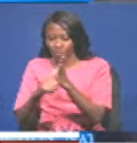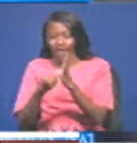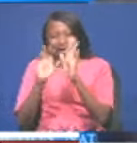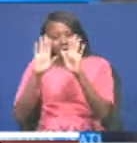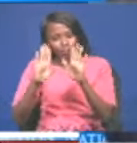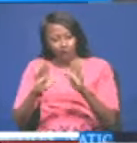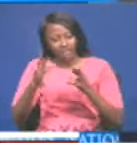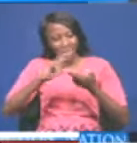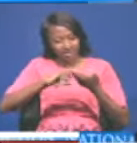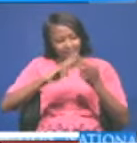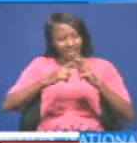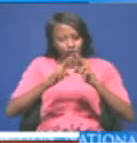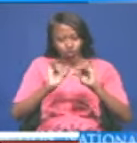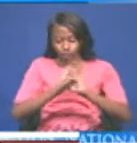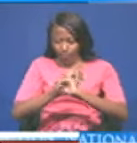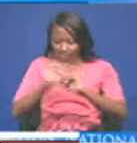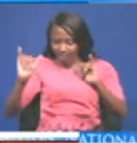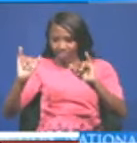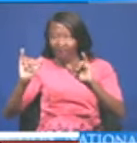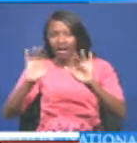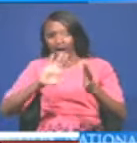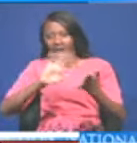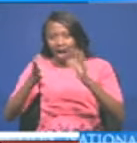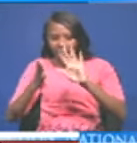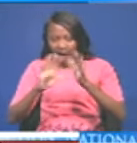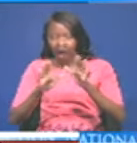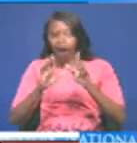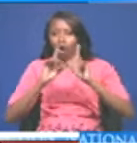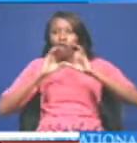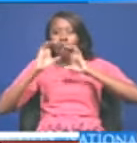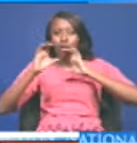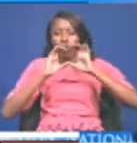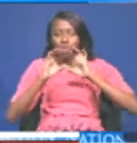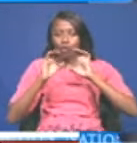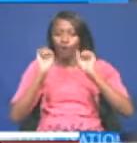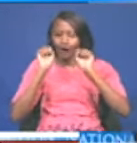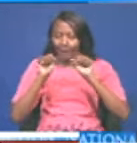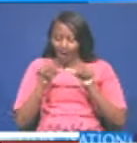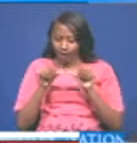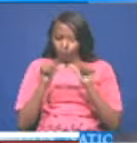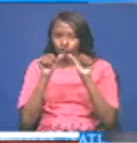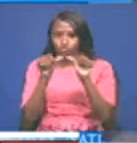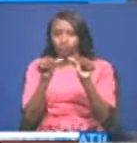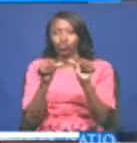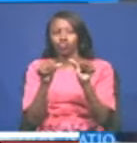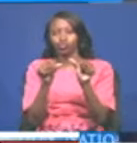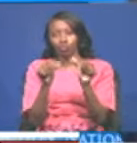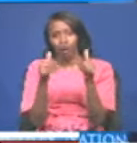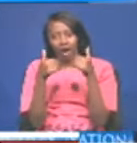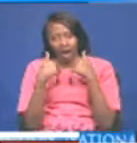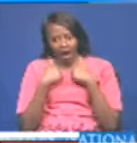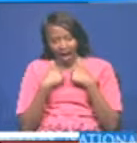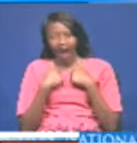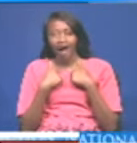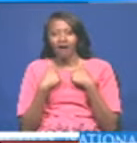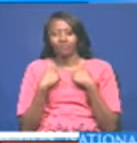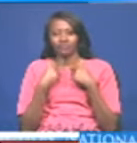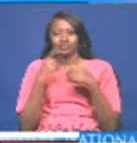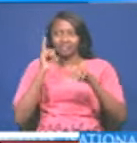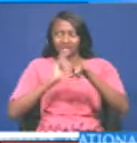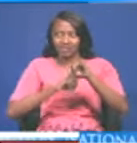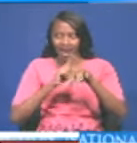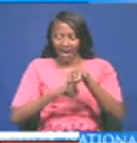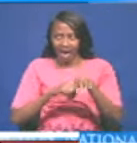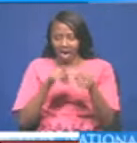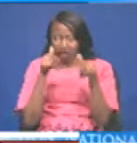Let's streamline the relationships so that we have continued presence. We have continued presence